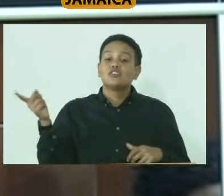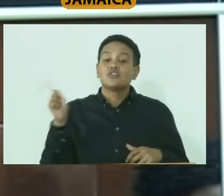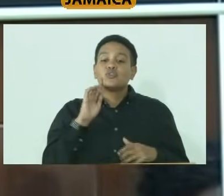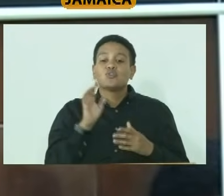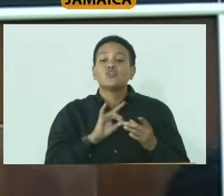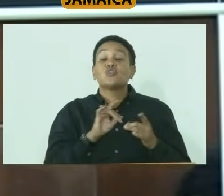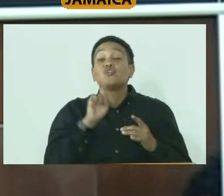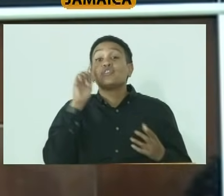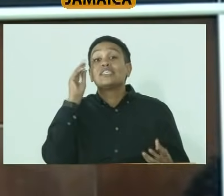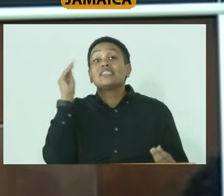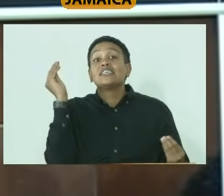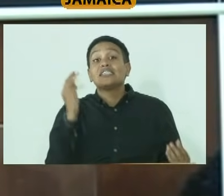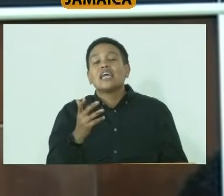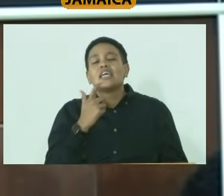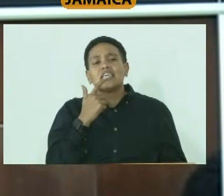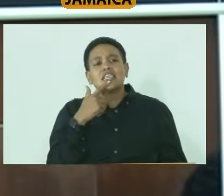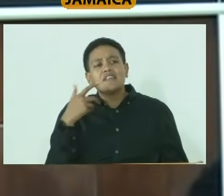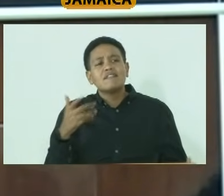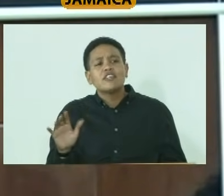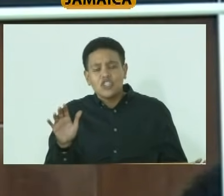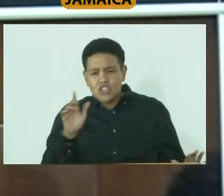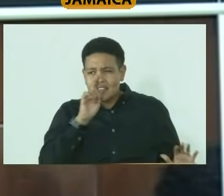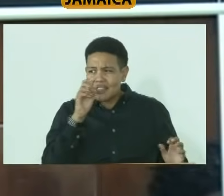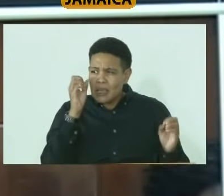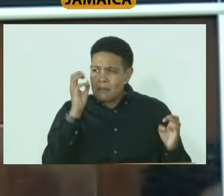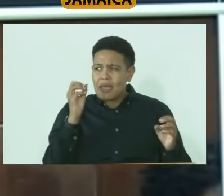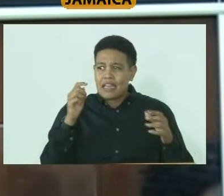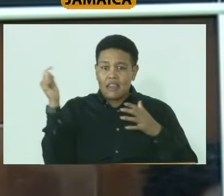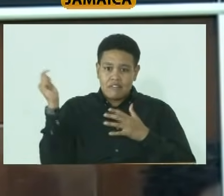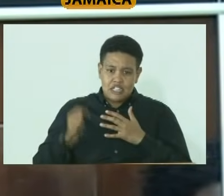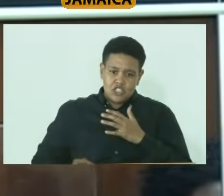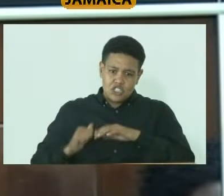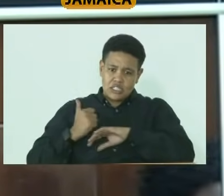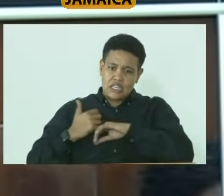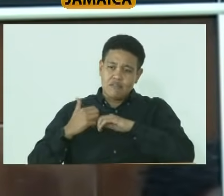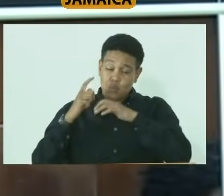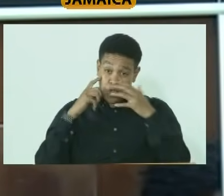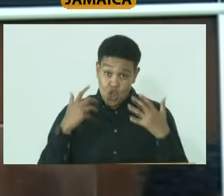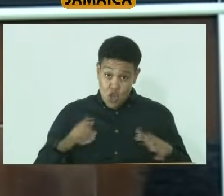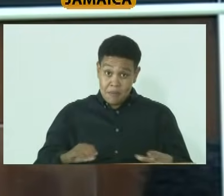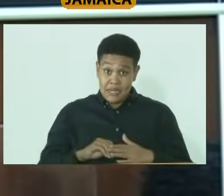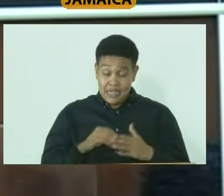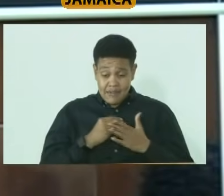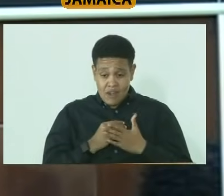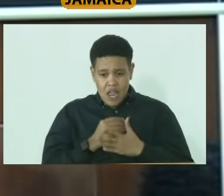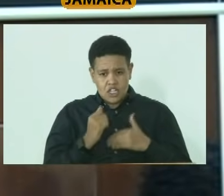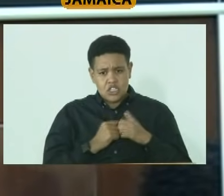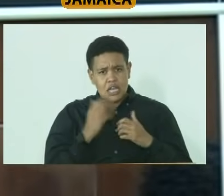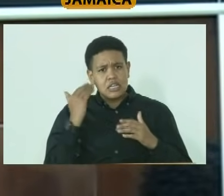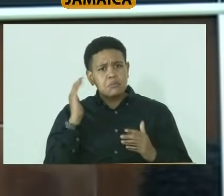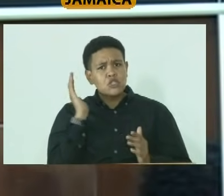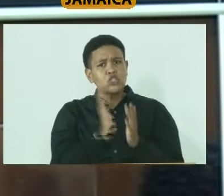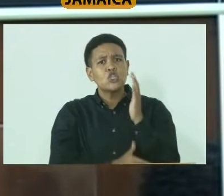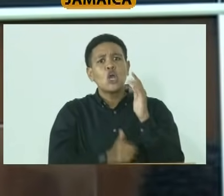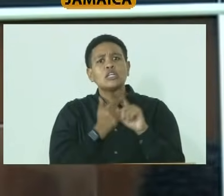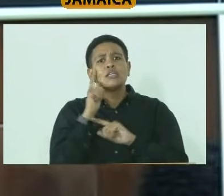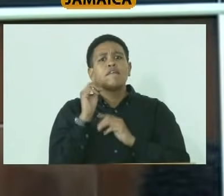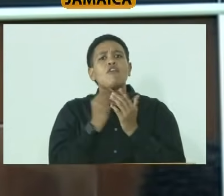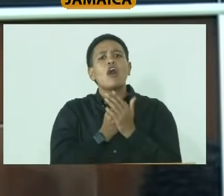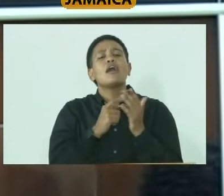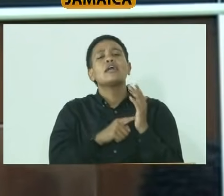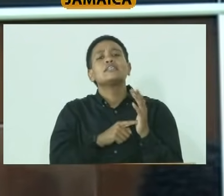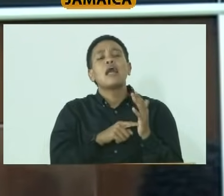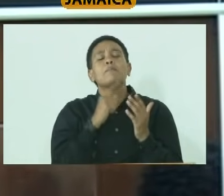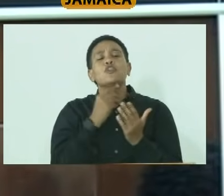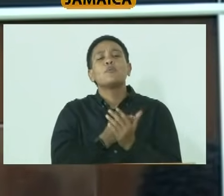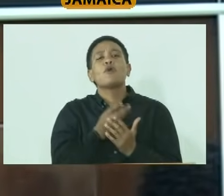you indicated that a number of the initiatives would be completed within the financial year, for example, the procurement of